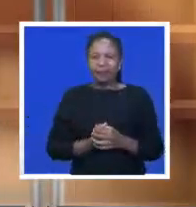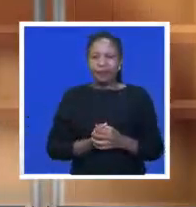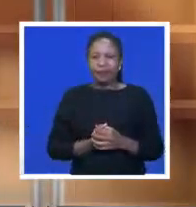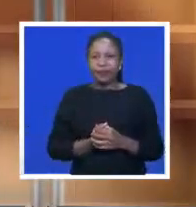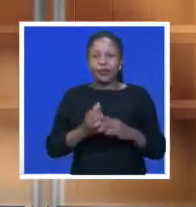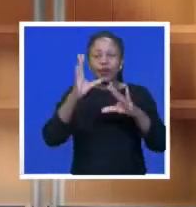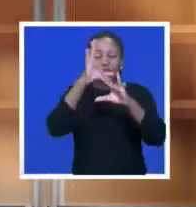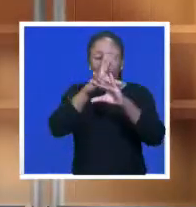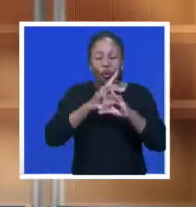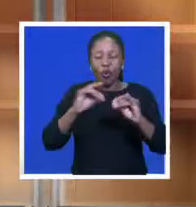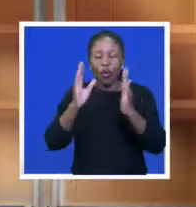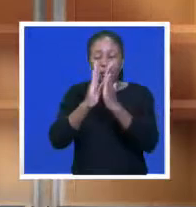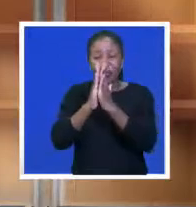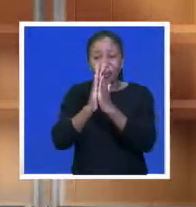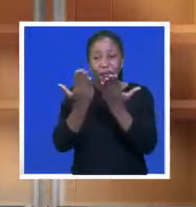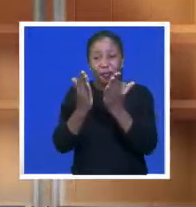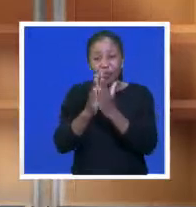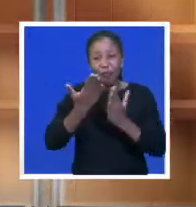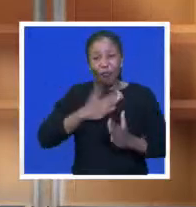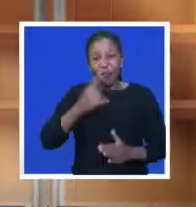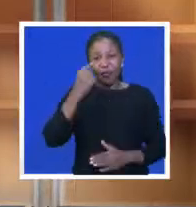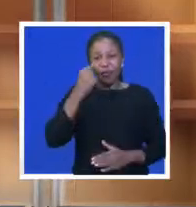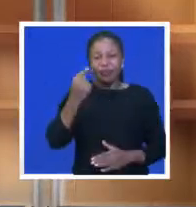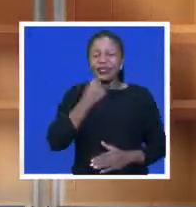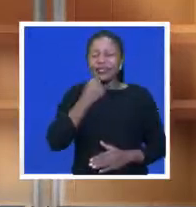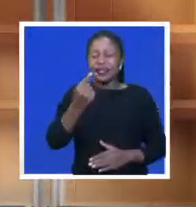The creation of the first woman.